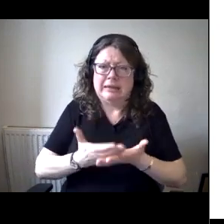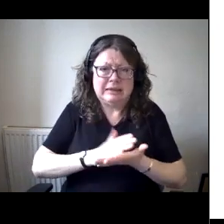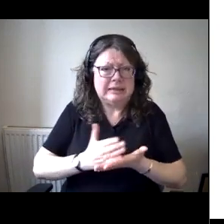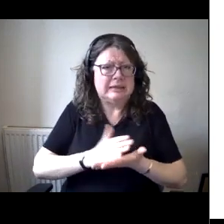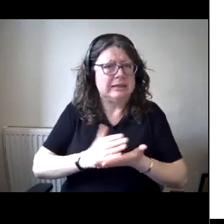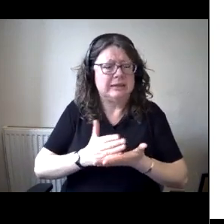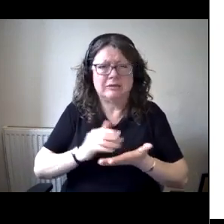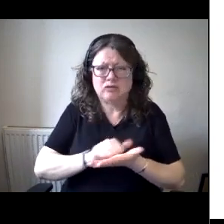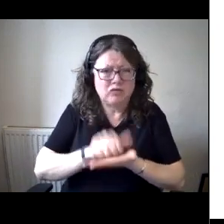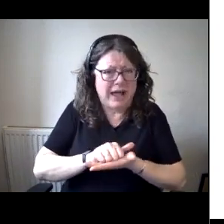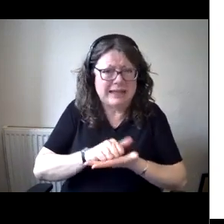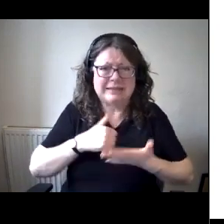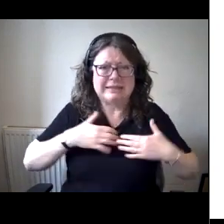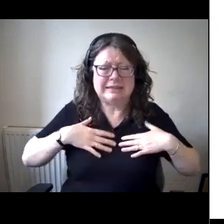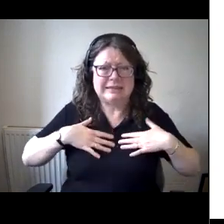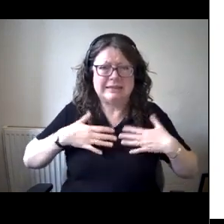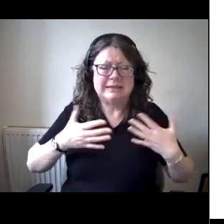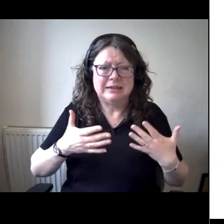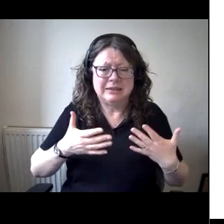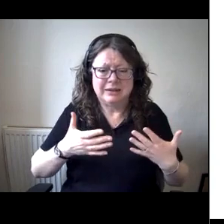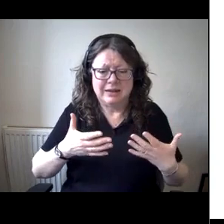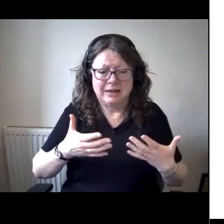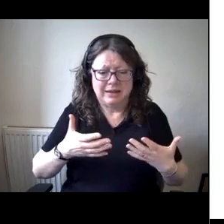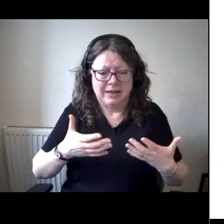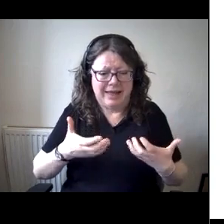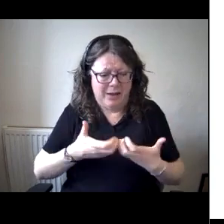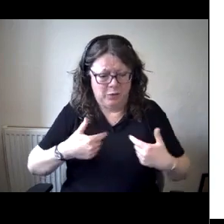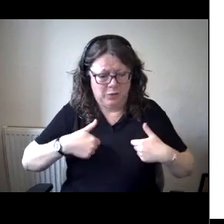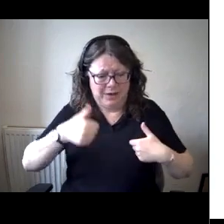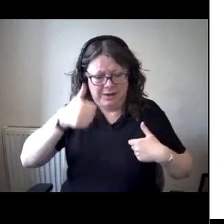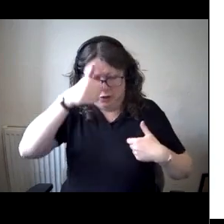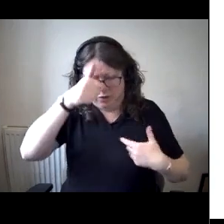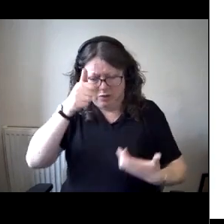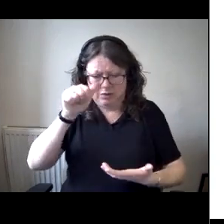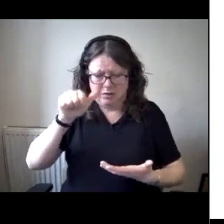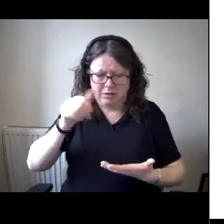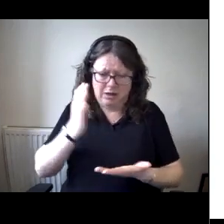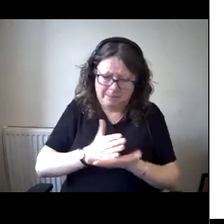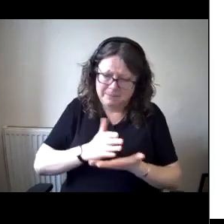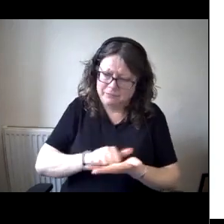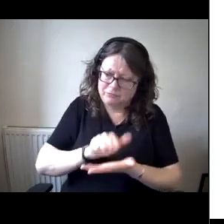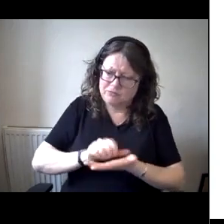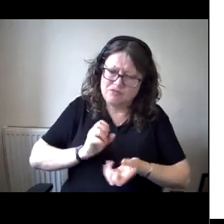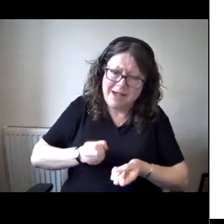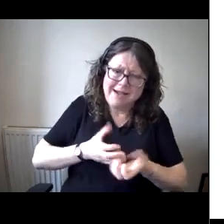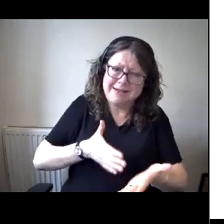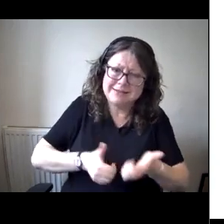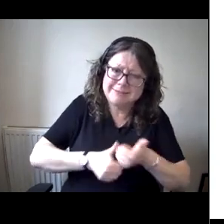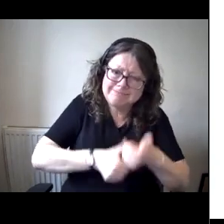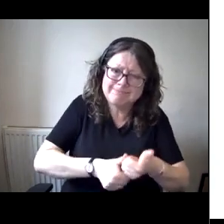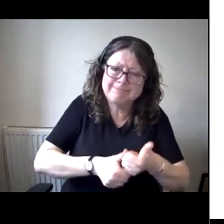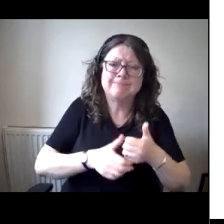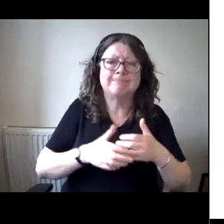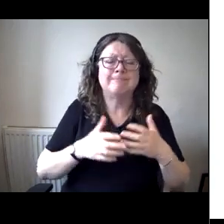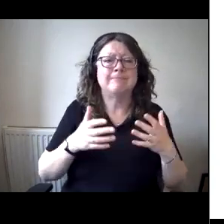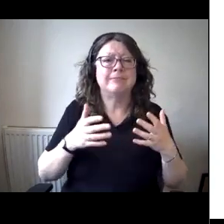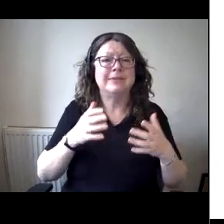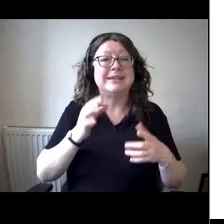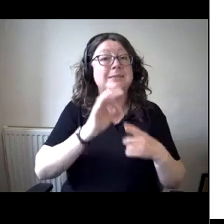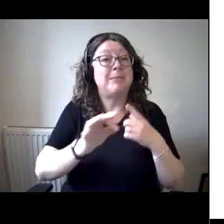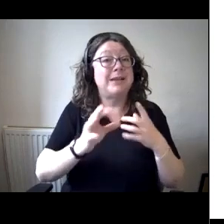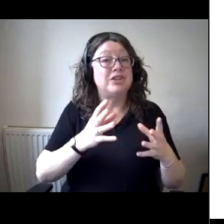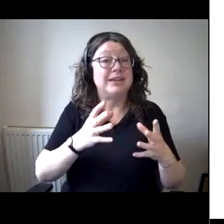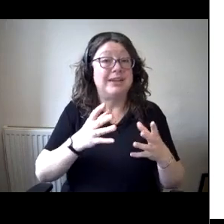You know, how do I know what I'm doing is right? You know, particularly with tried and